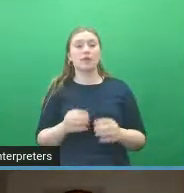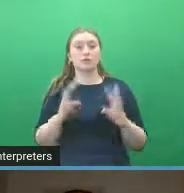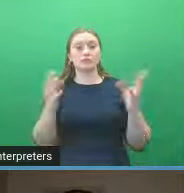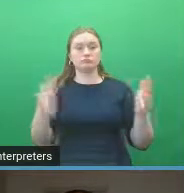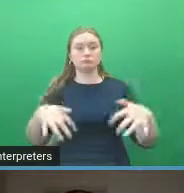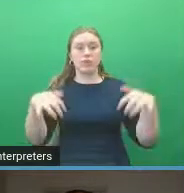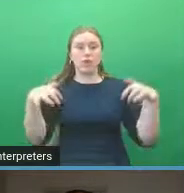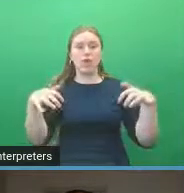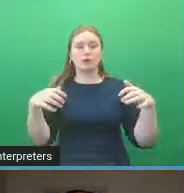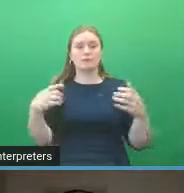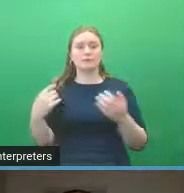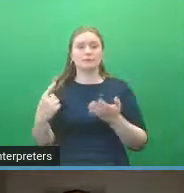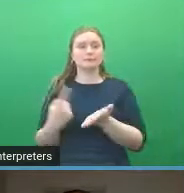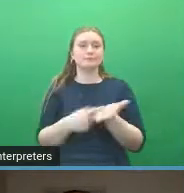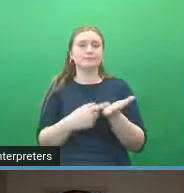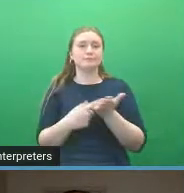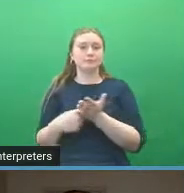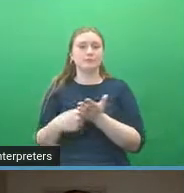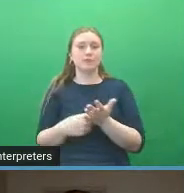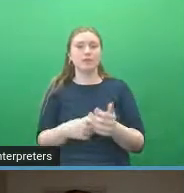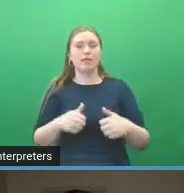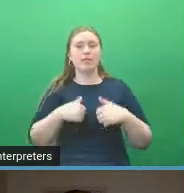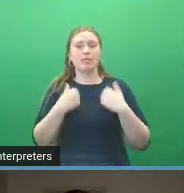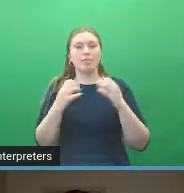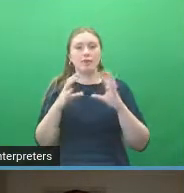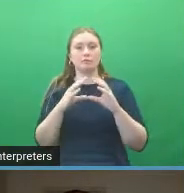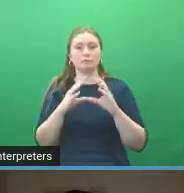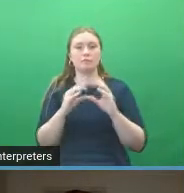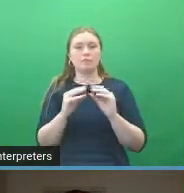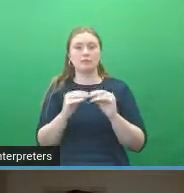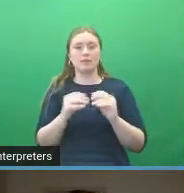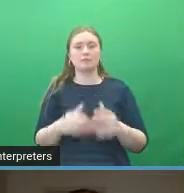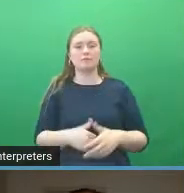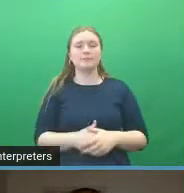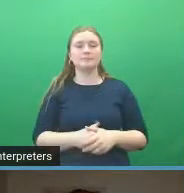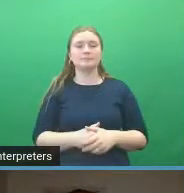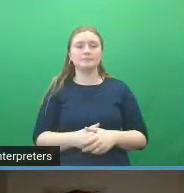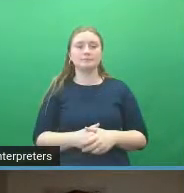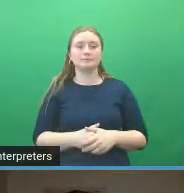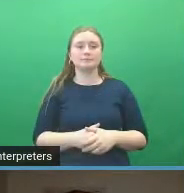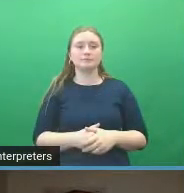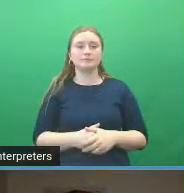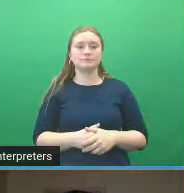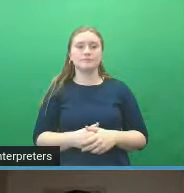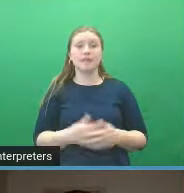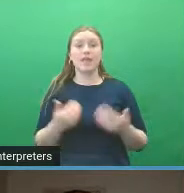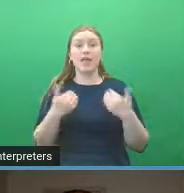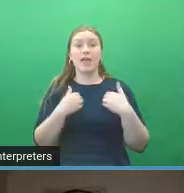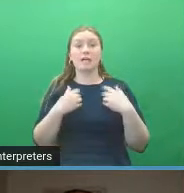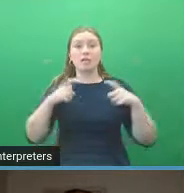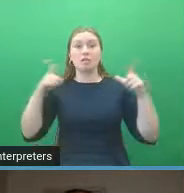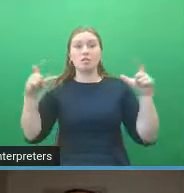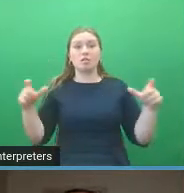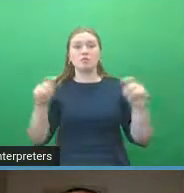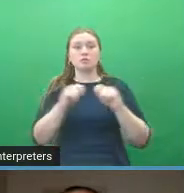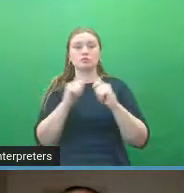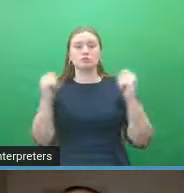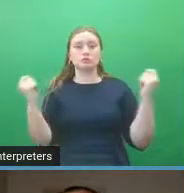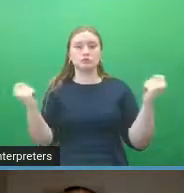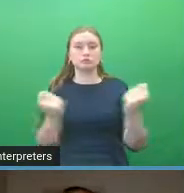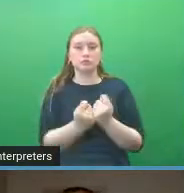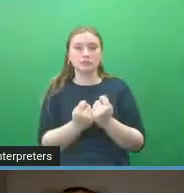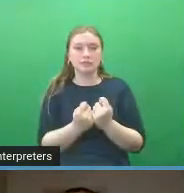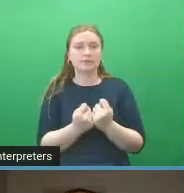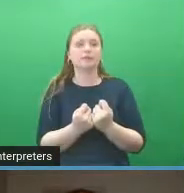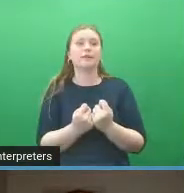event. Most recently, I hosted with a large team of us the Texas Association of Museums annual